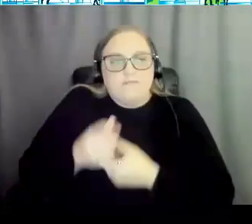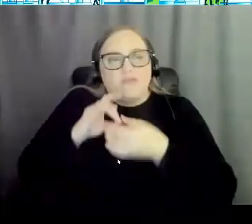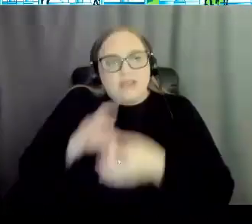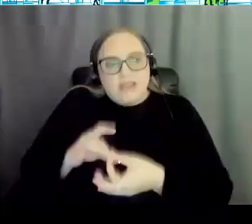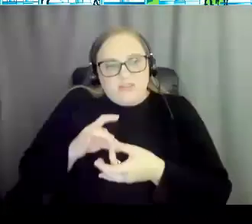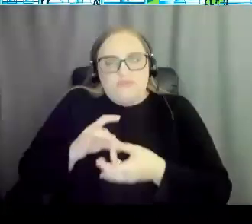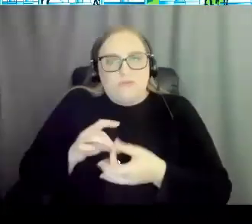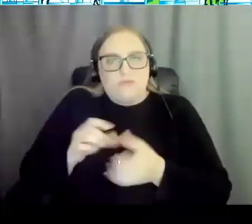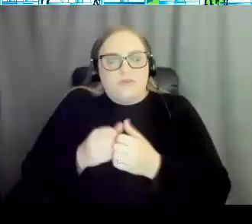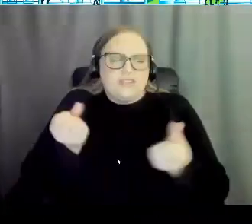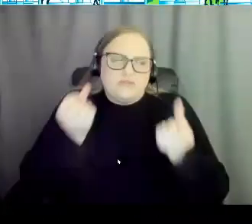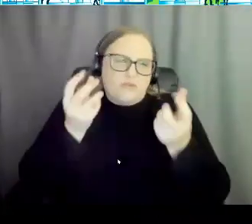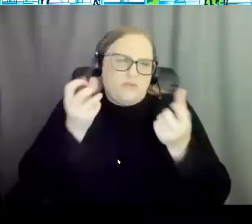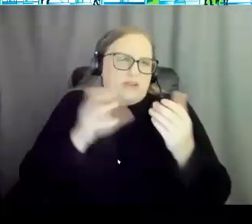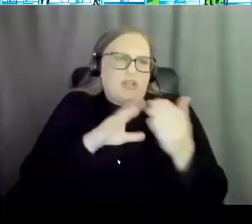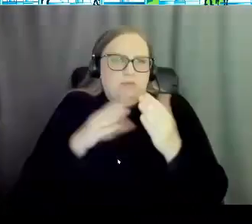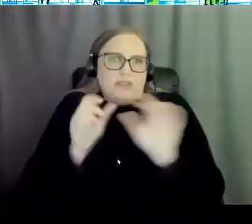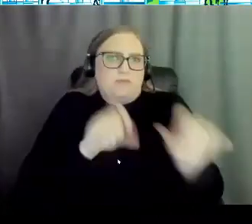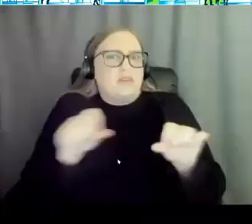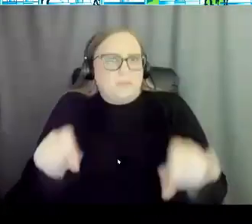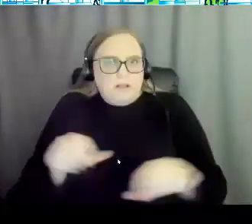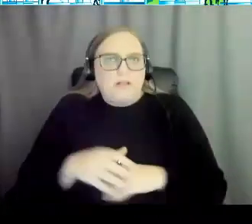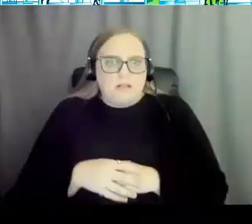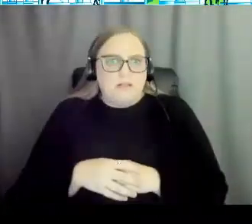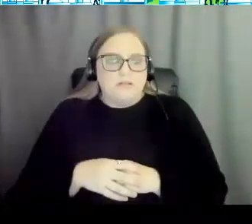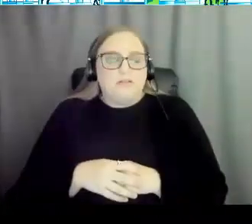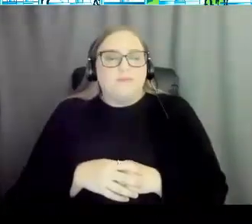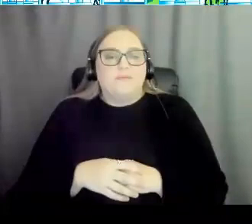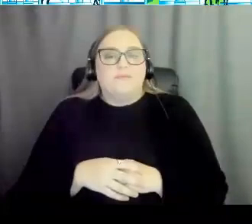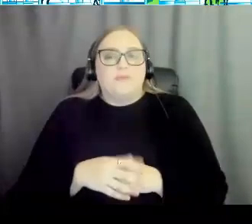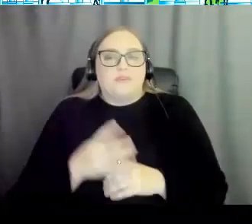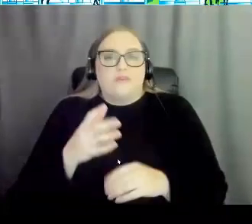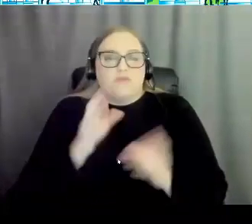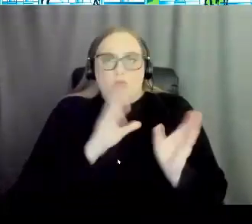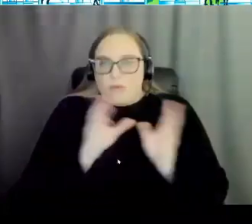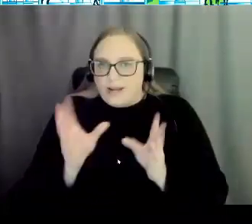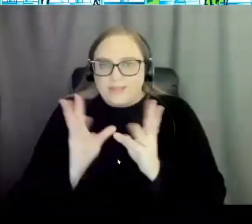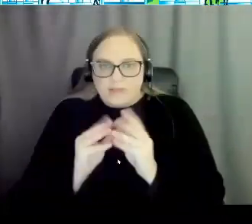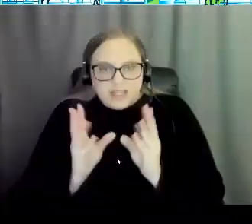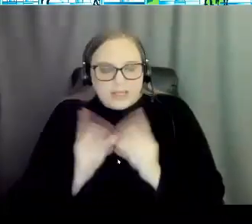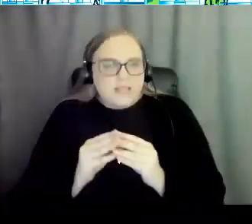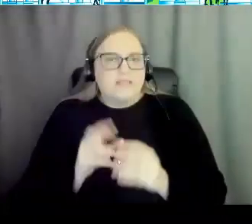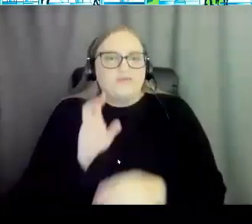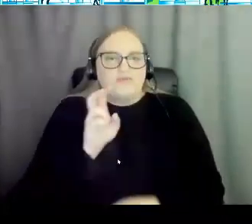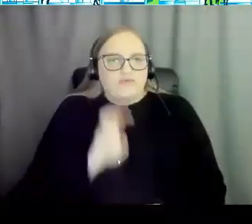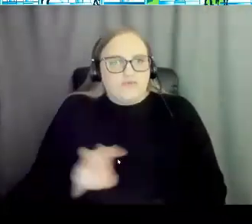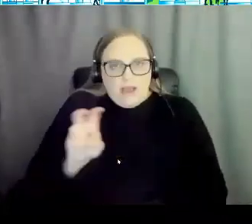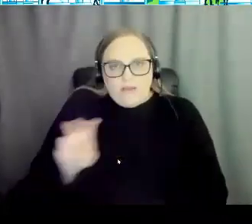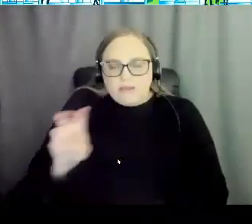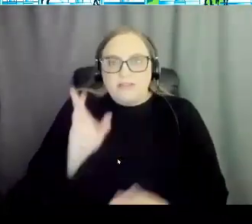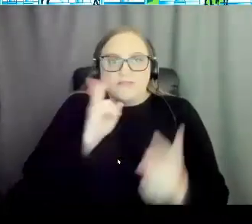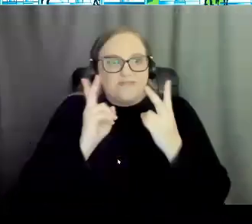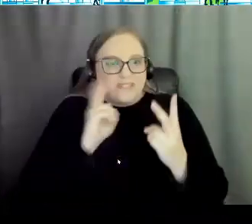communities as we feasibly can, and organizing meetings and traveling to visit you